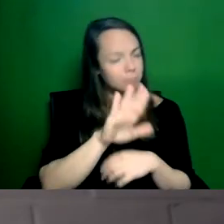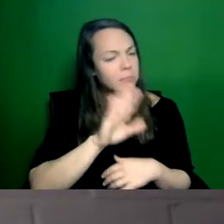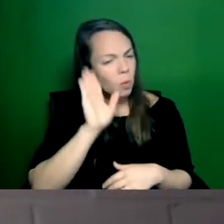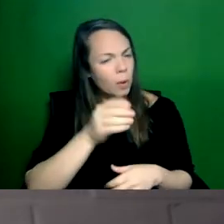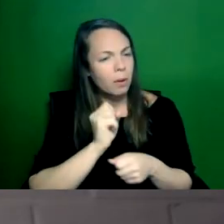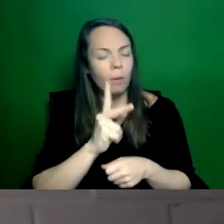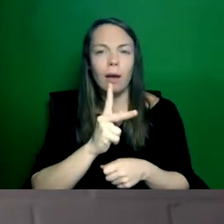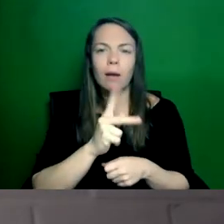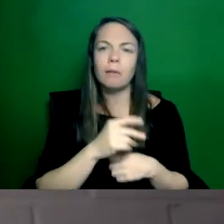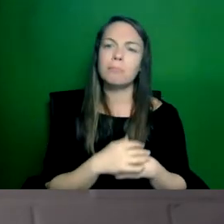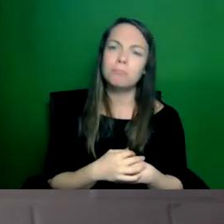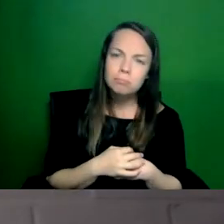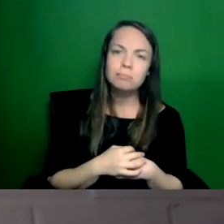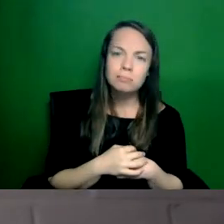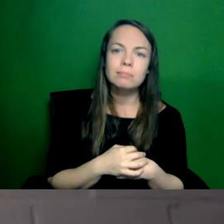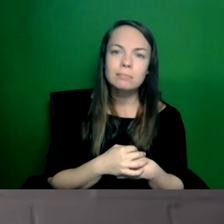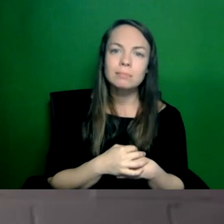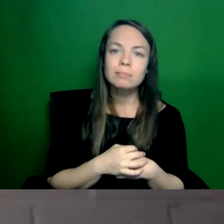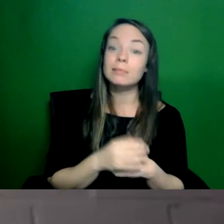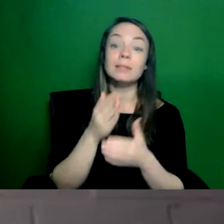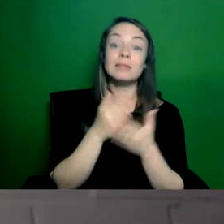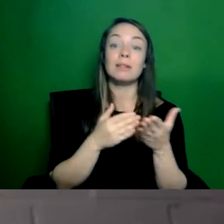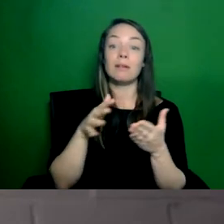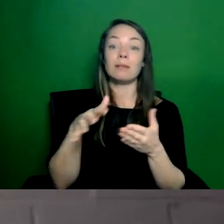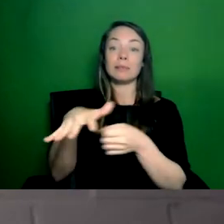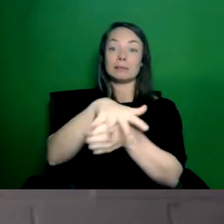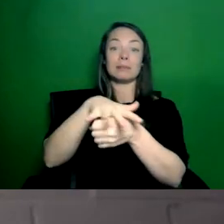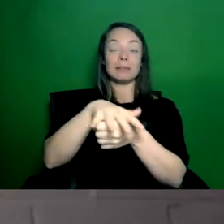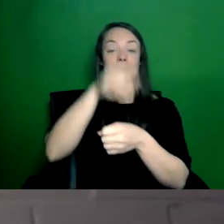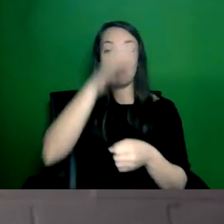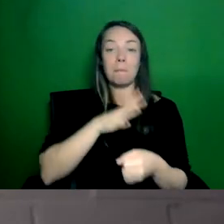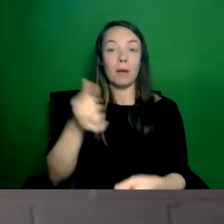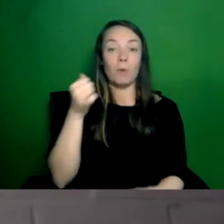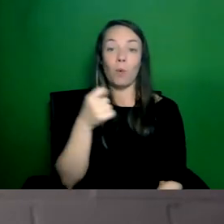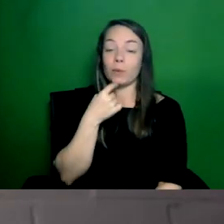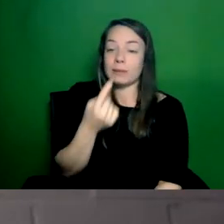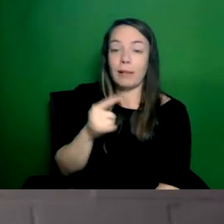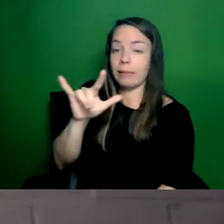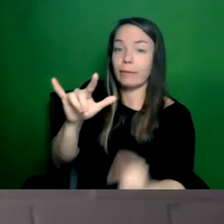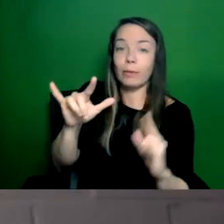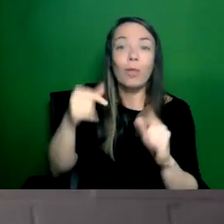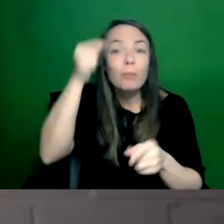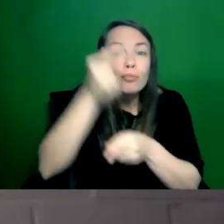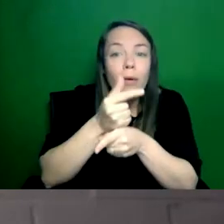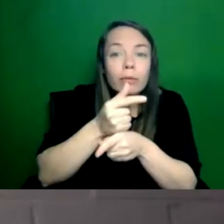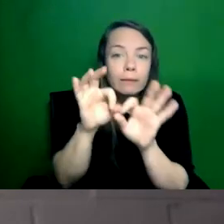mean, you know, in certain spaces, you know, men don't even tell each other that they love them. I'm talking brothers and family,